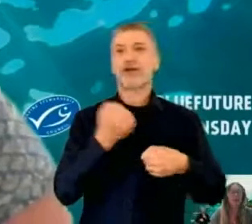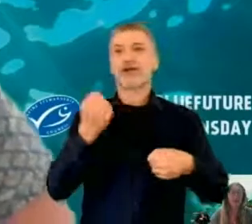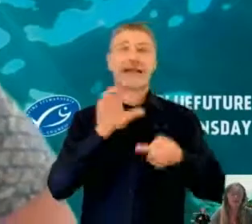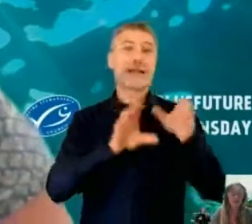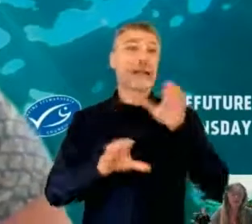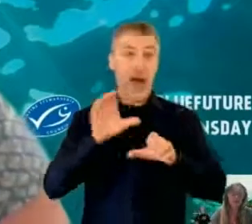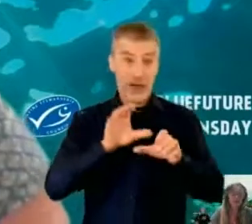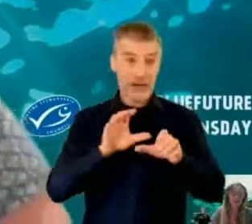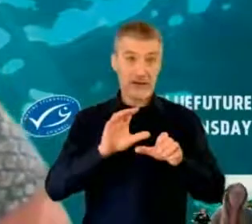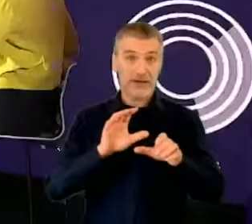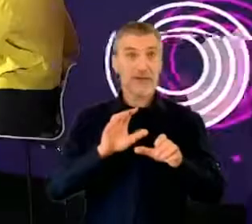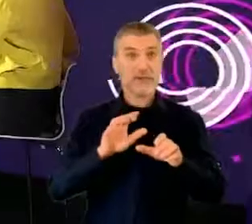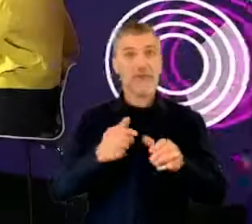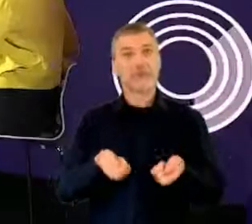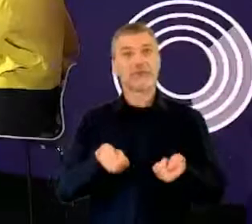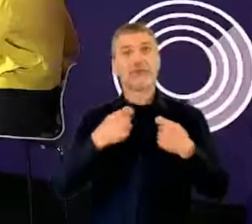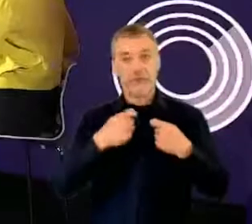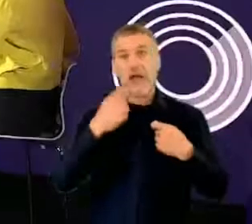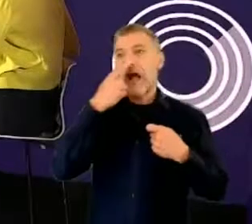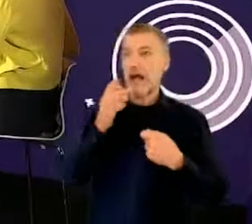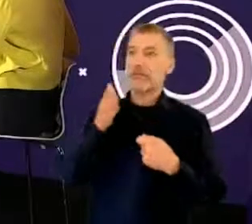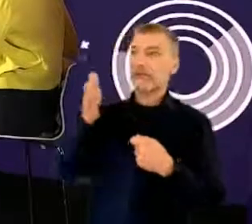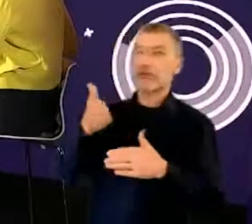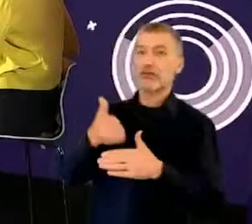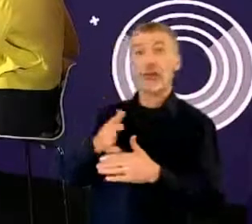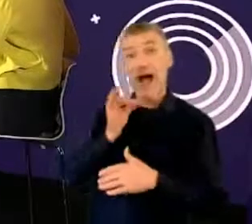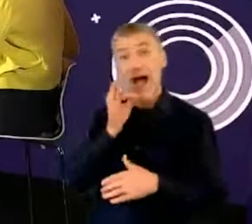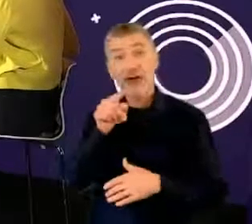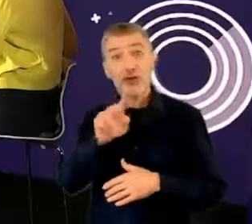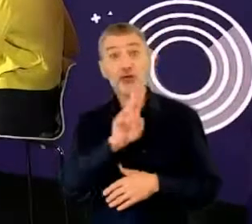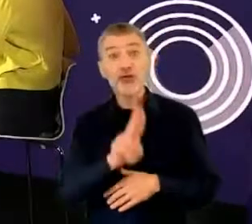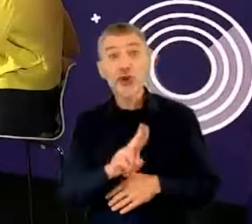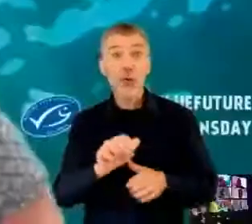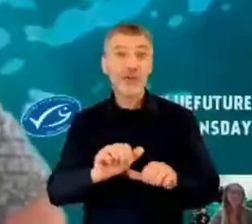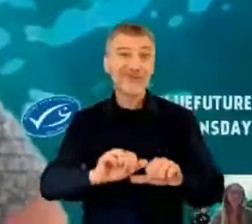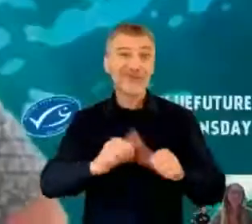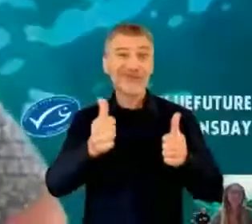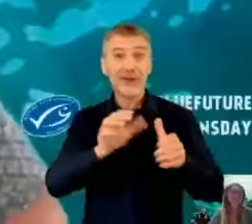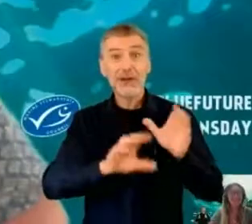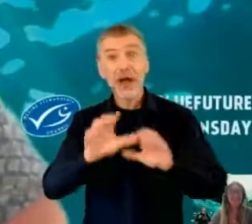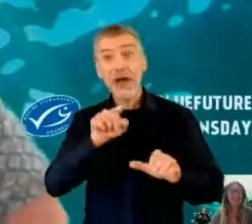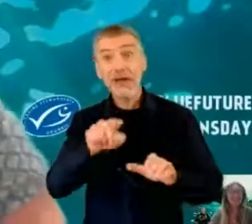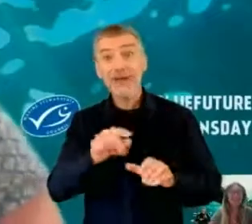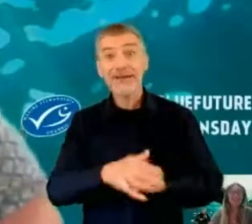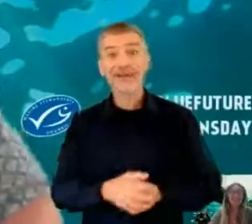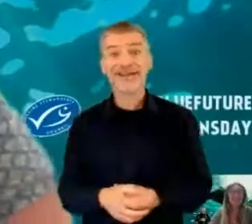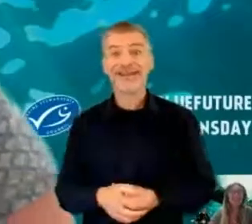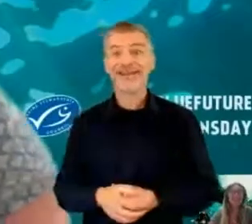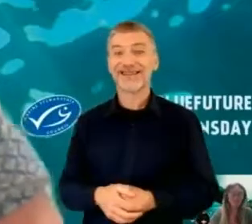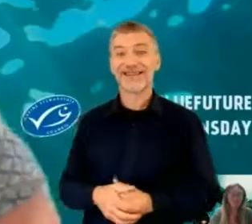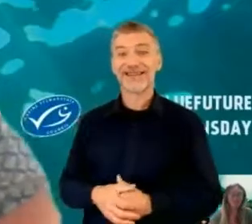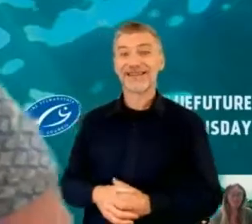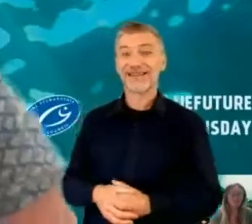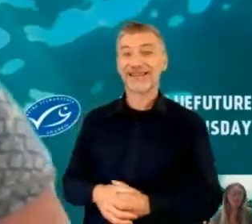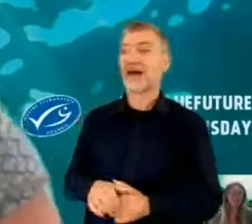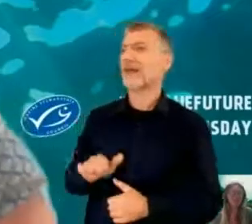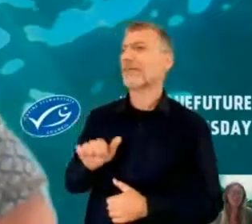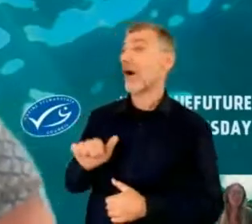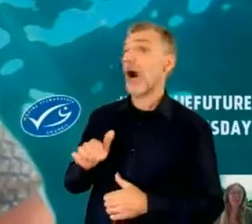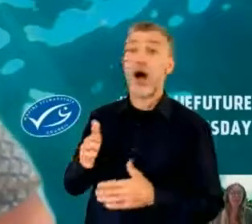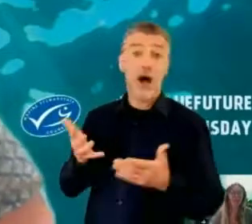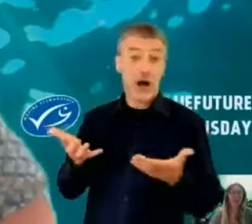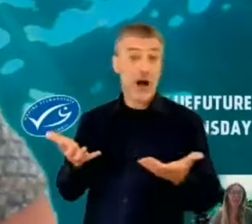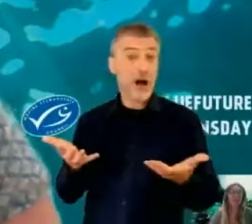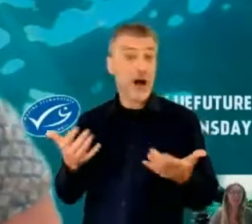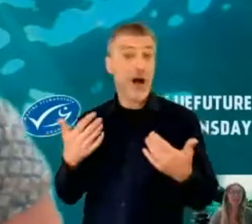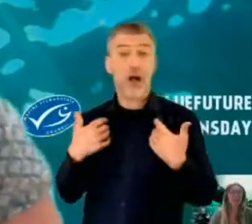yeah. And were you any good at science at school? Just throw that one in there. Yeah, no, this is really interesting actually, because